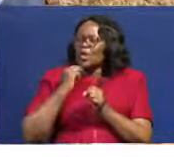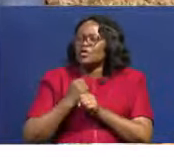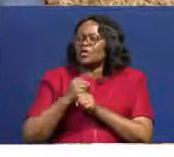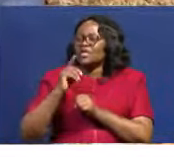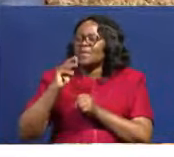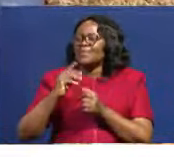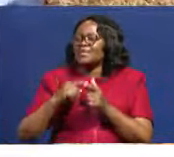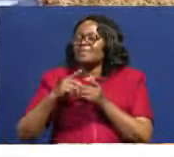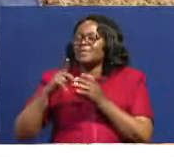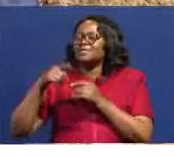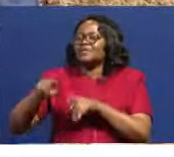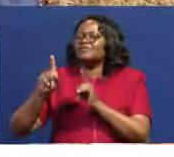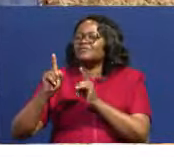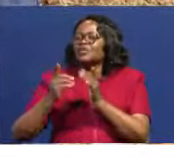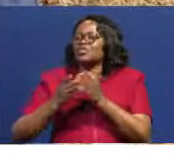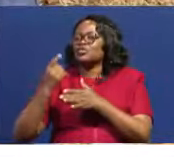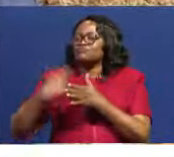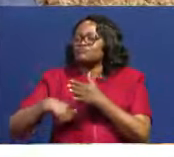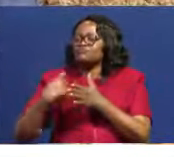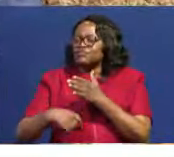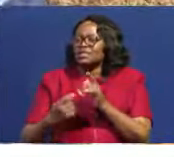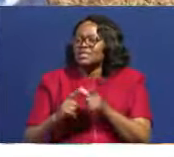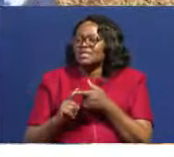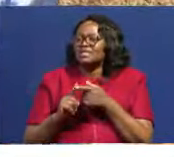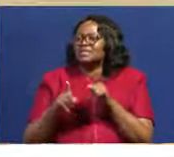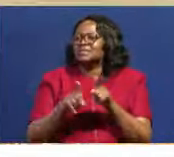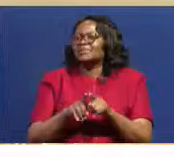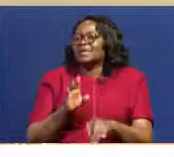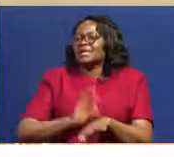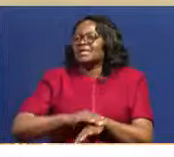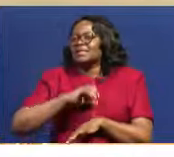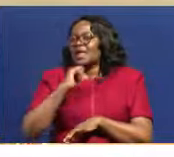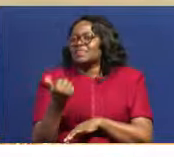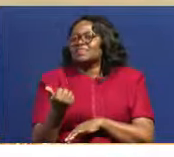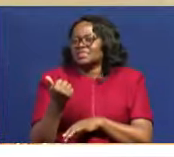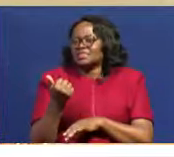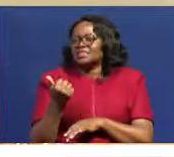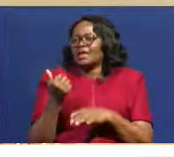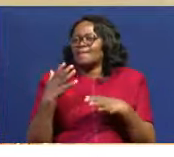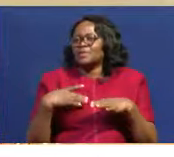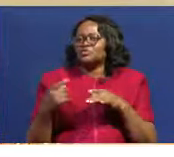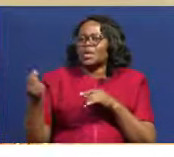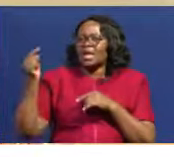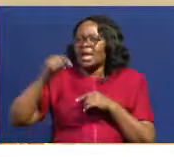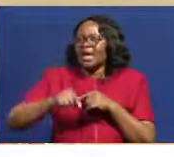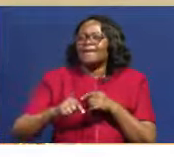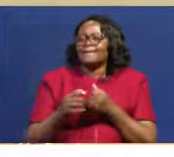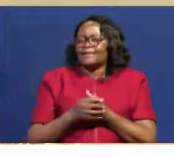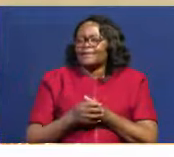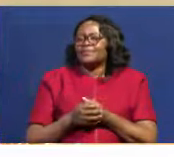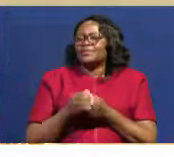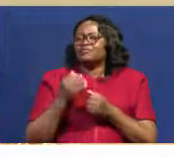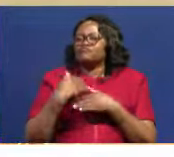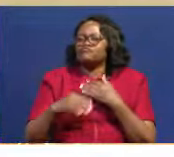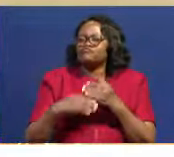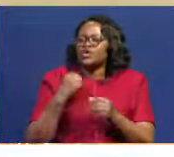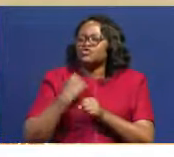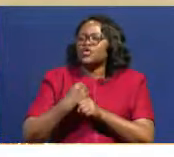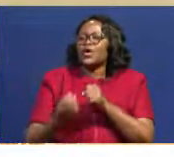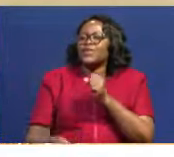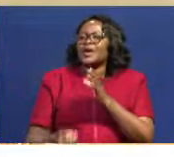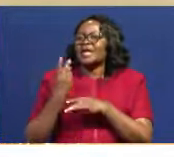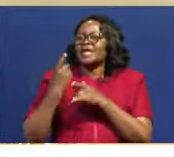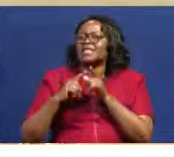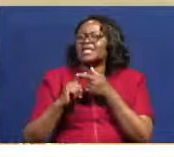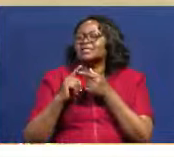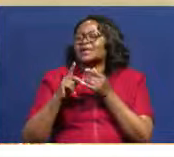he'll pay himself through the tariffs. And the tariffs, you're also getting another commercial partner who will come in put the irrigation infrastructure and do production, and